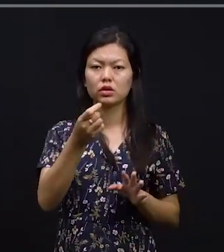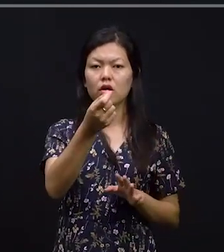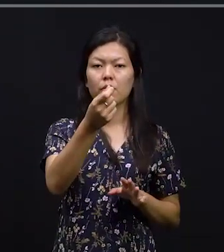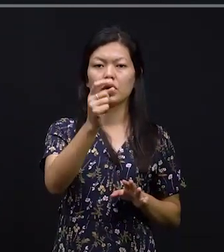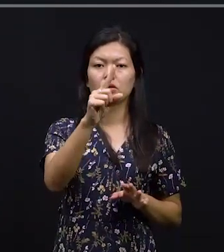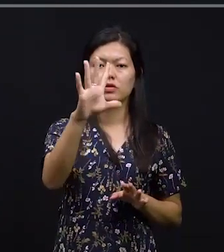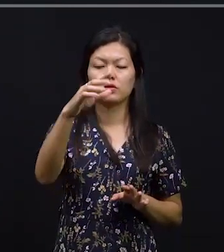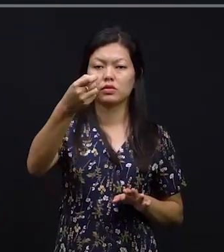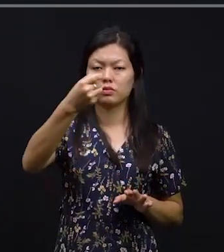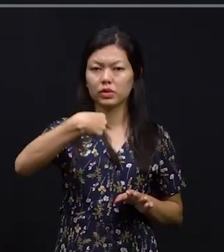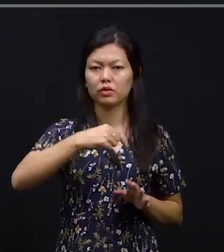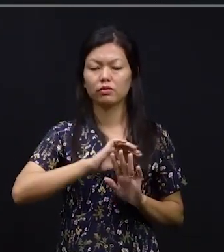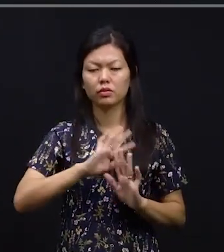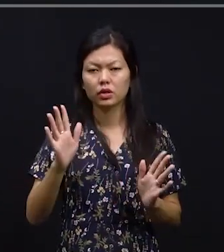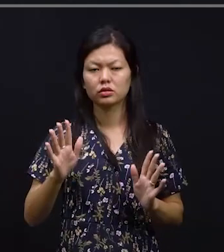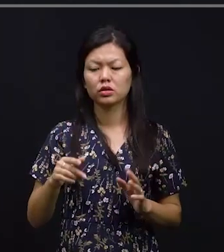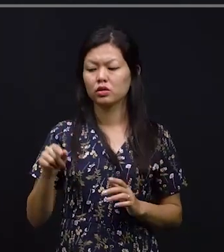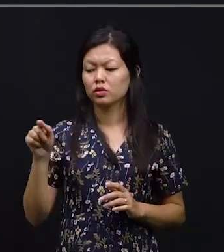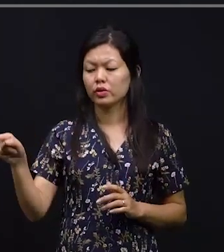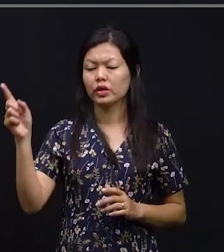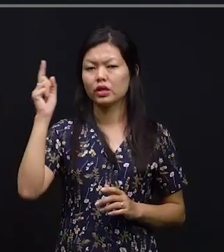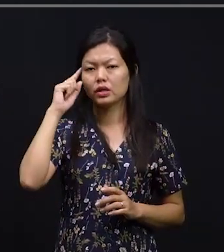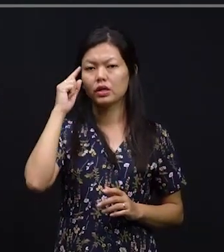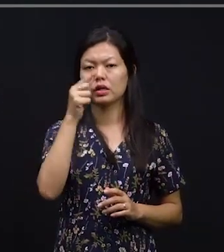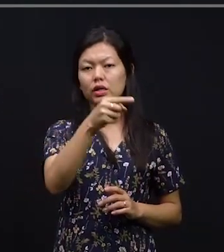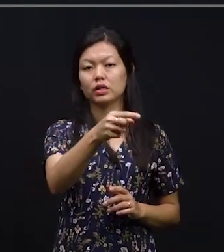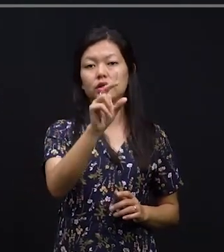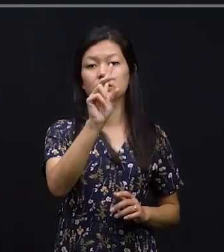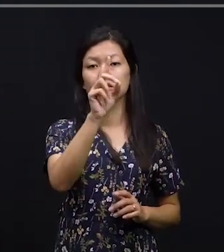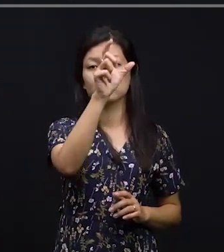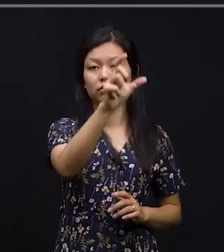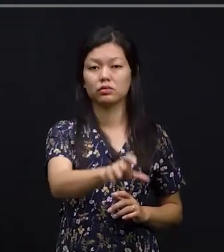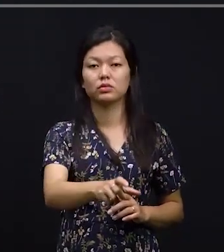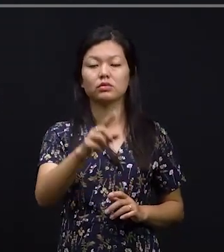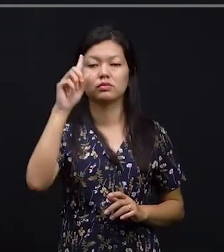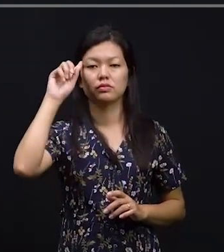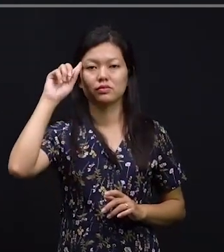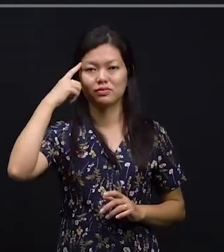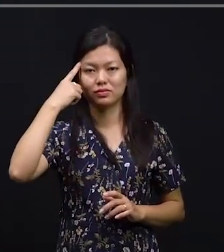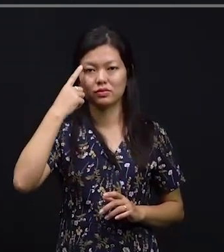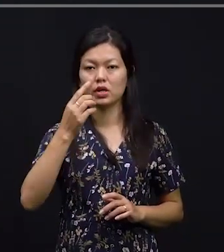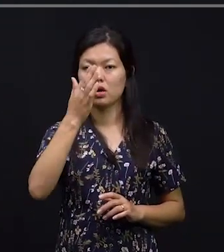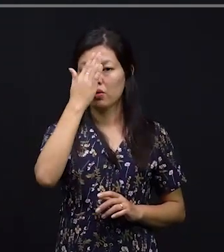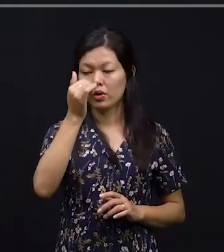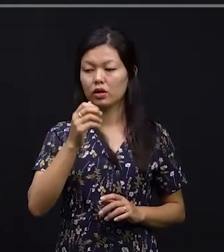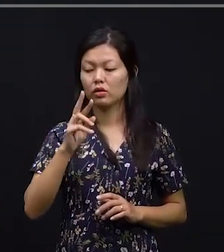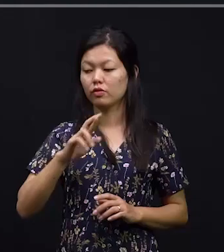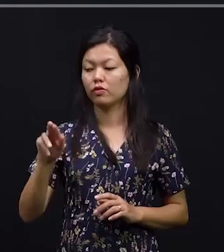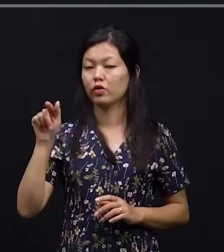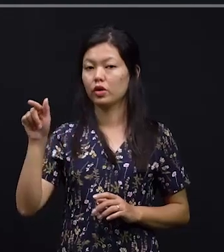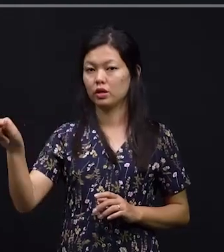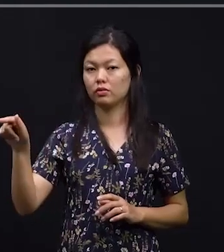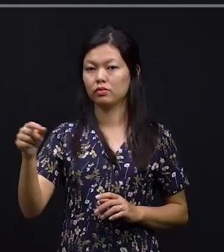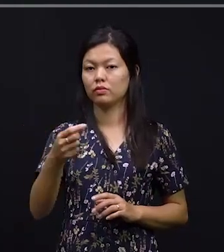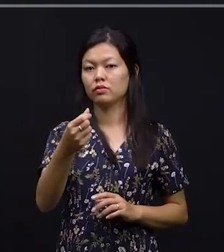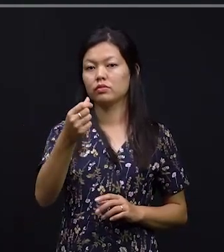even this clerk was as cold, but he is in a way much better than Mr. Scrooge, because he was wishing him